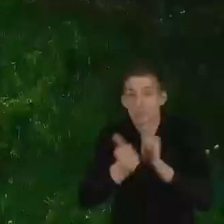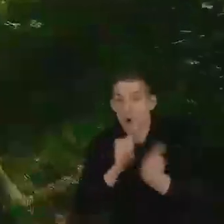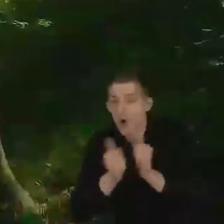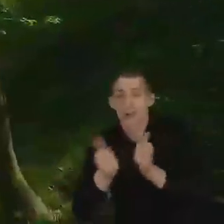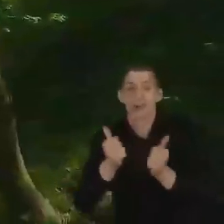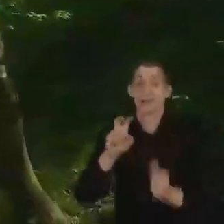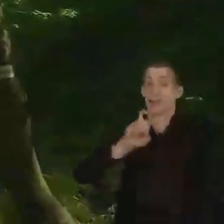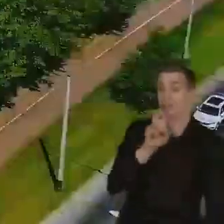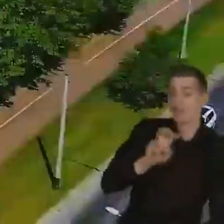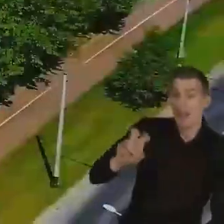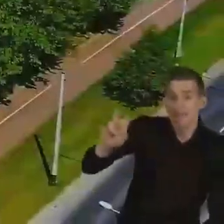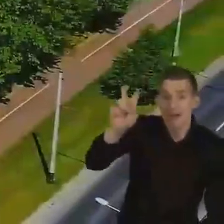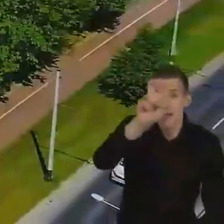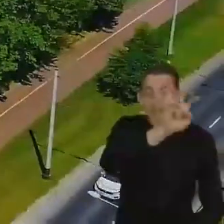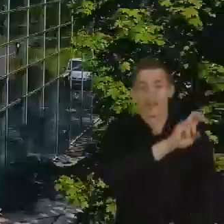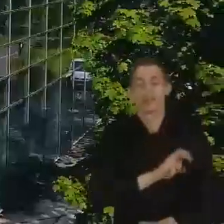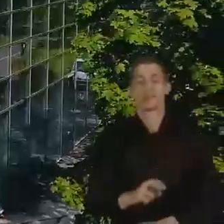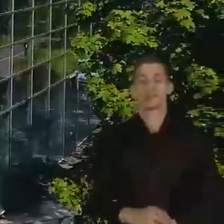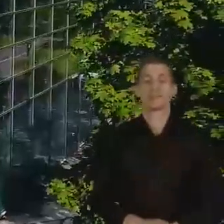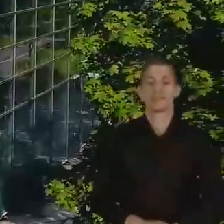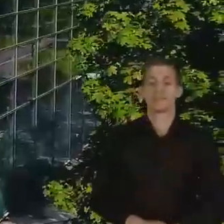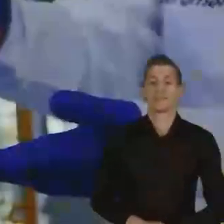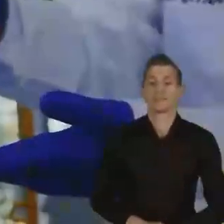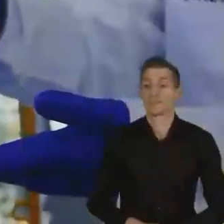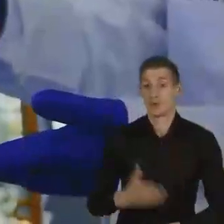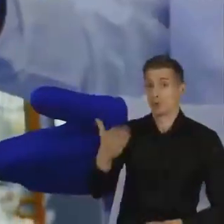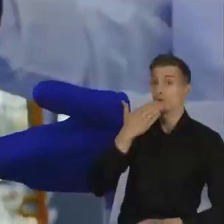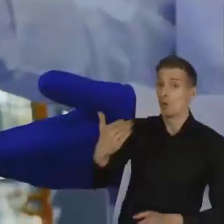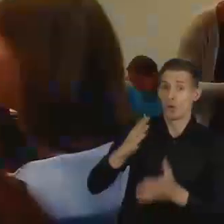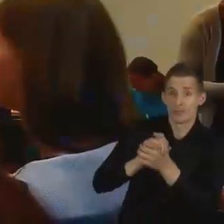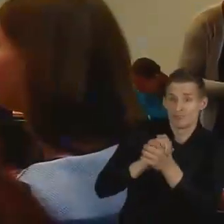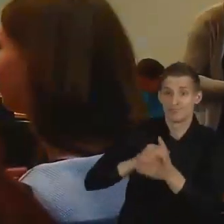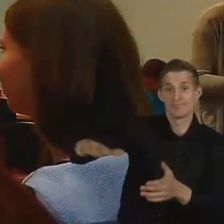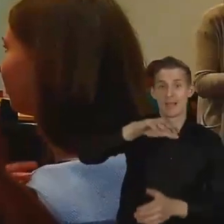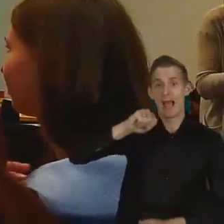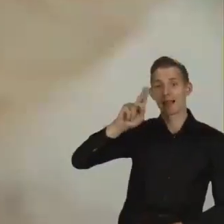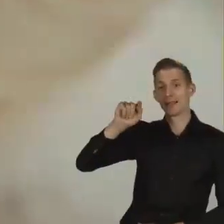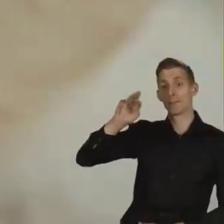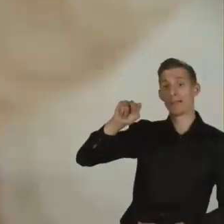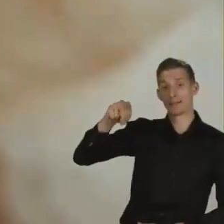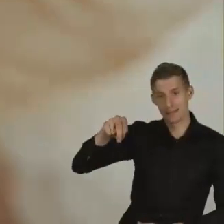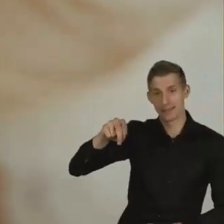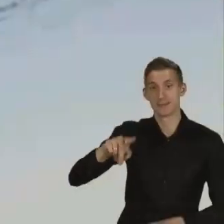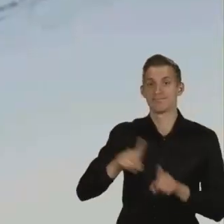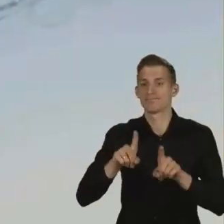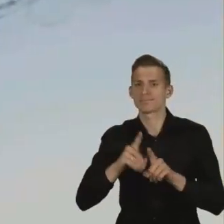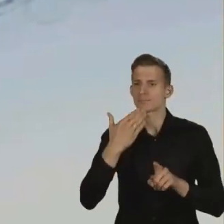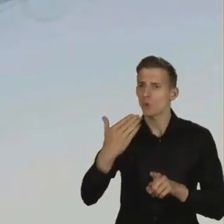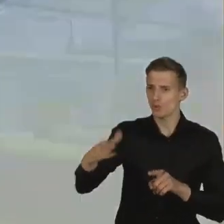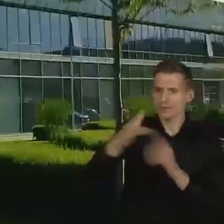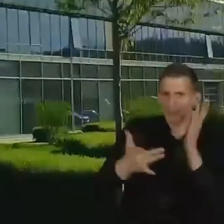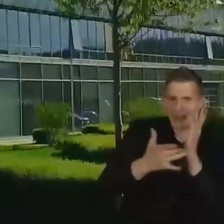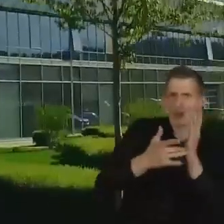and tourism. Friendly administration, highly qualified staff, access to